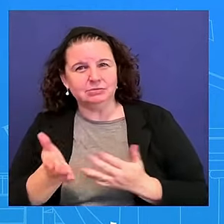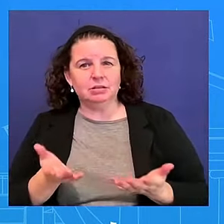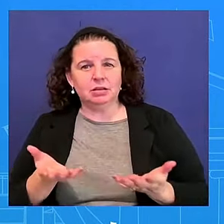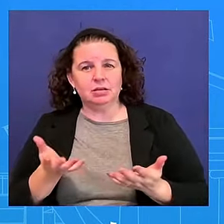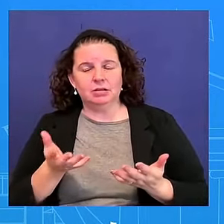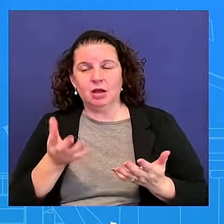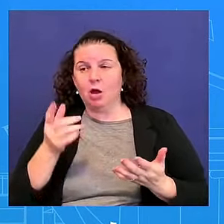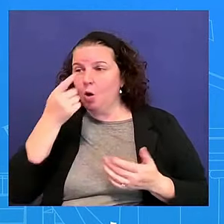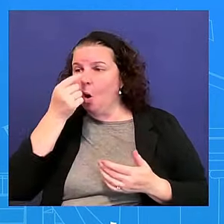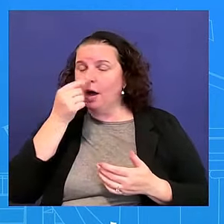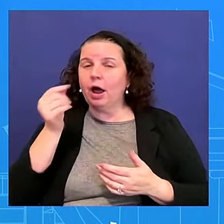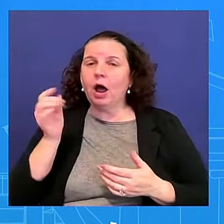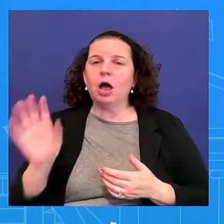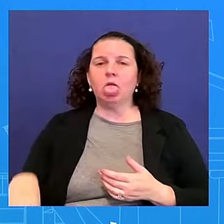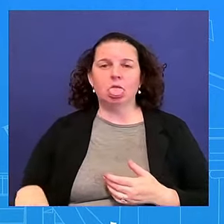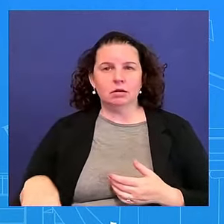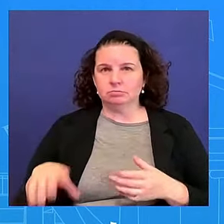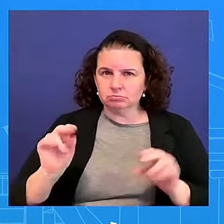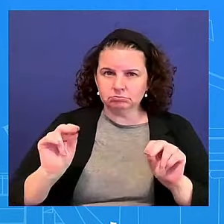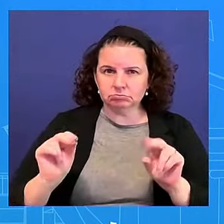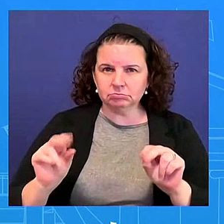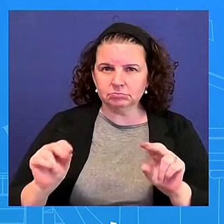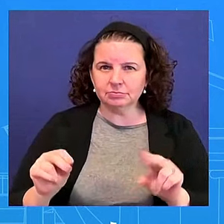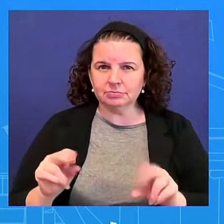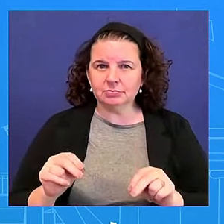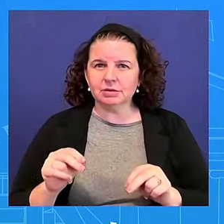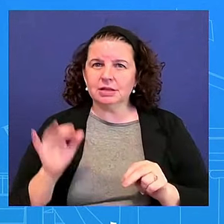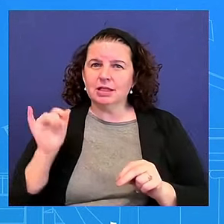also why he pushed forward in the debate